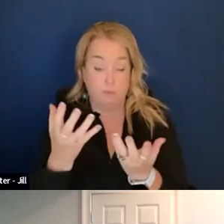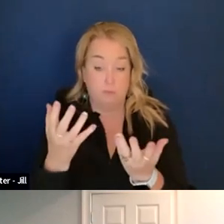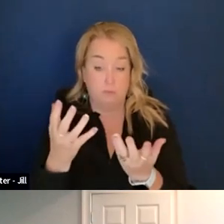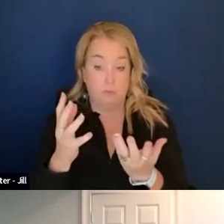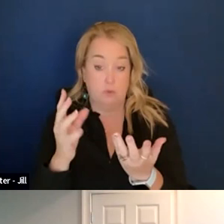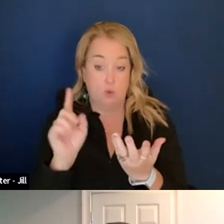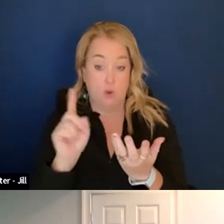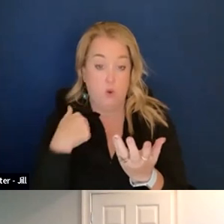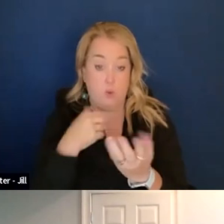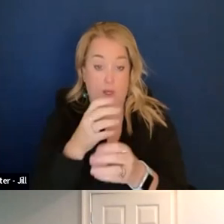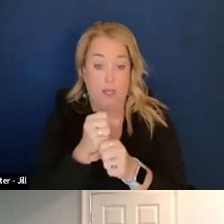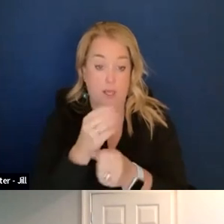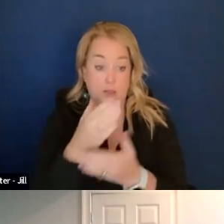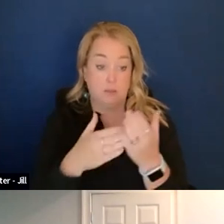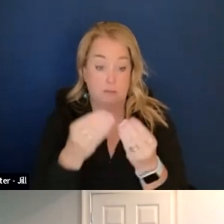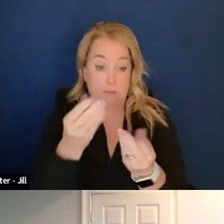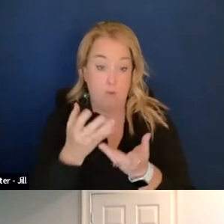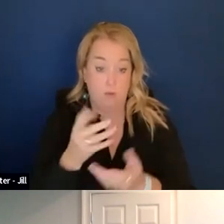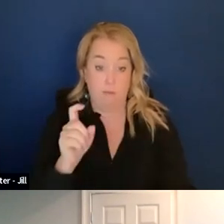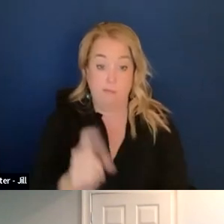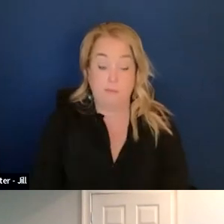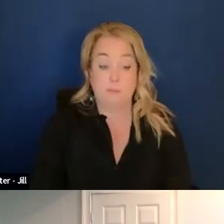to get some input?